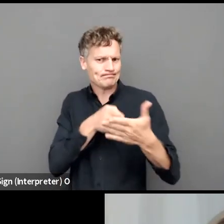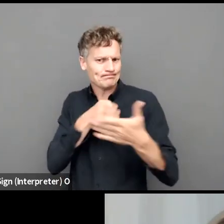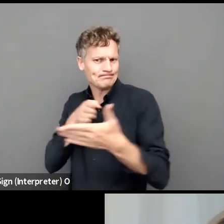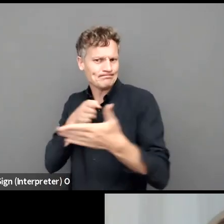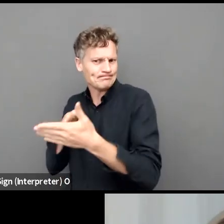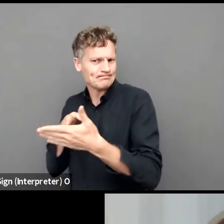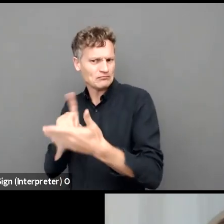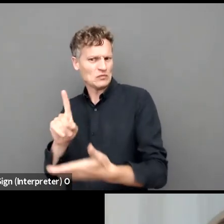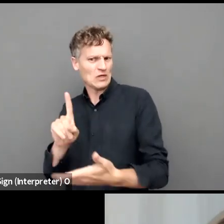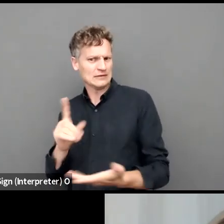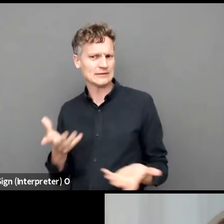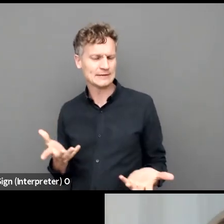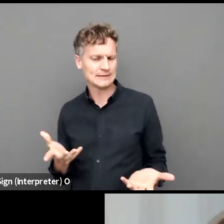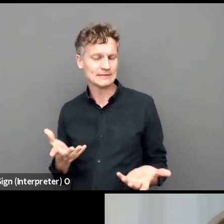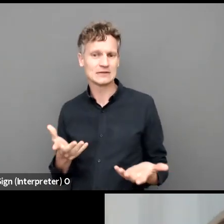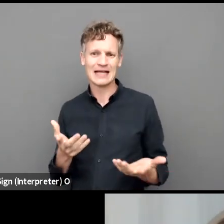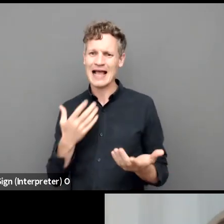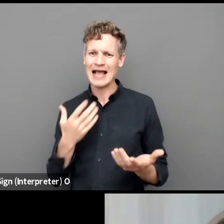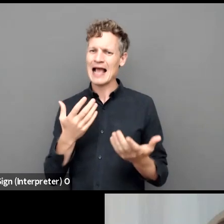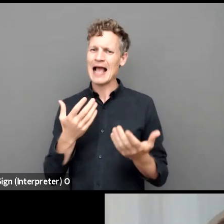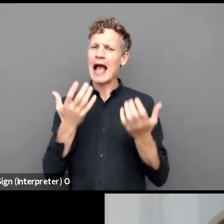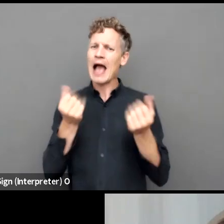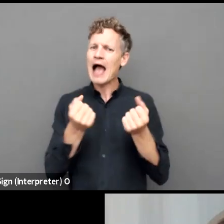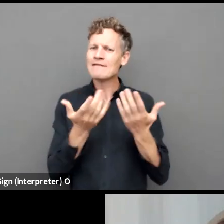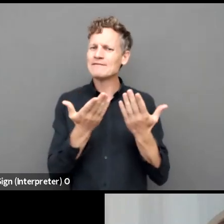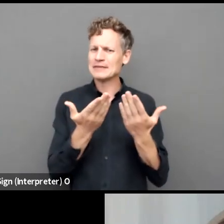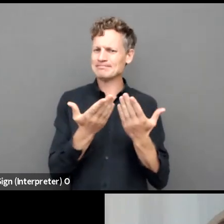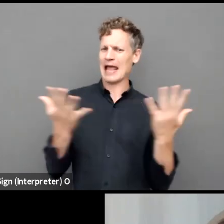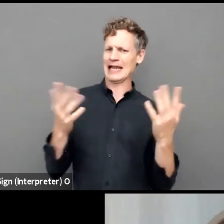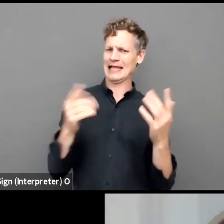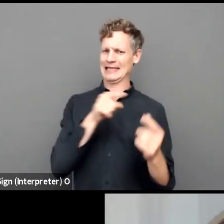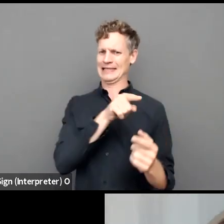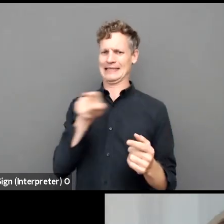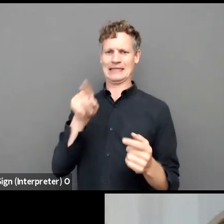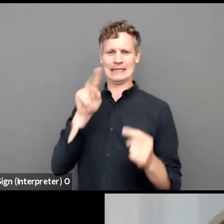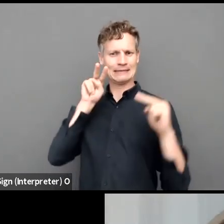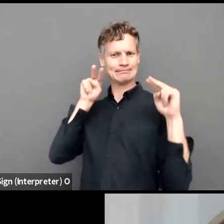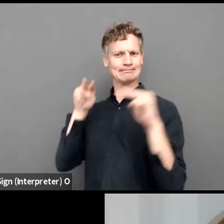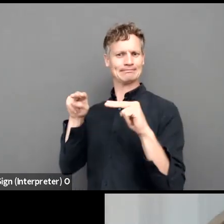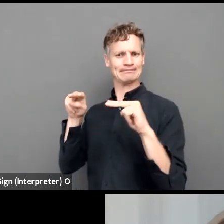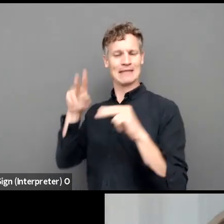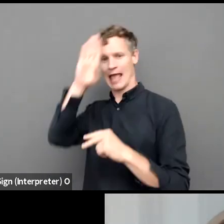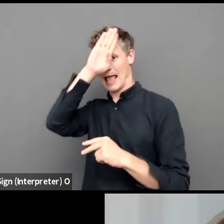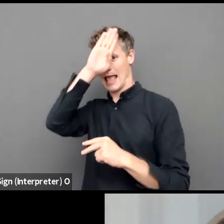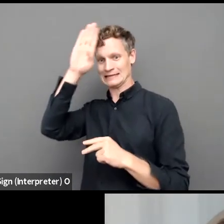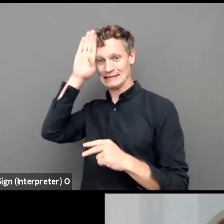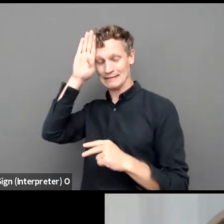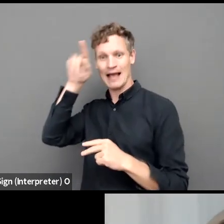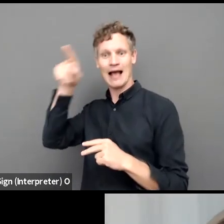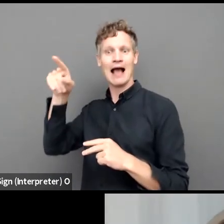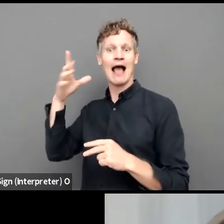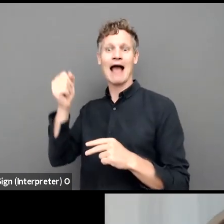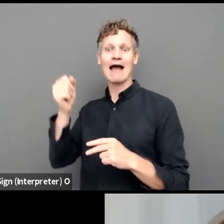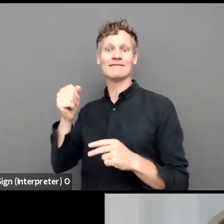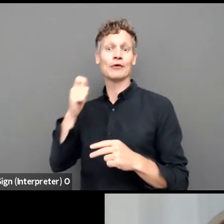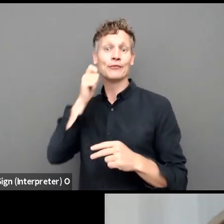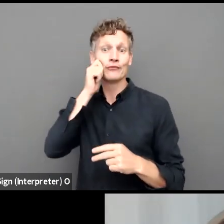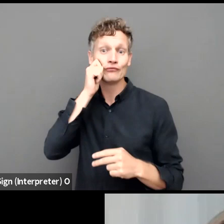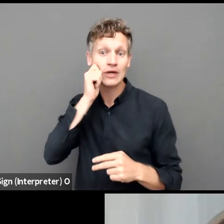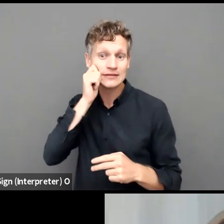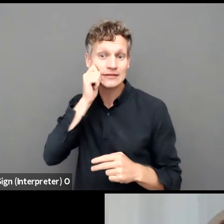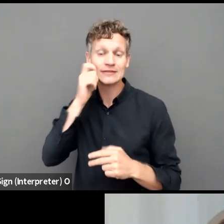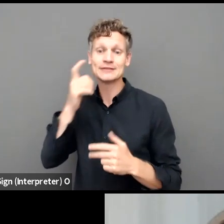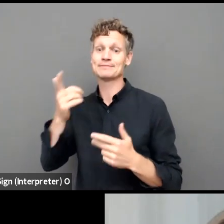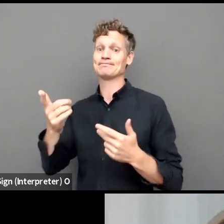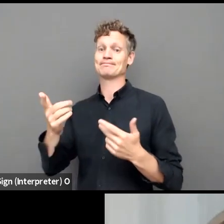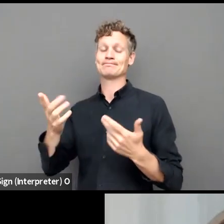a perception that in academia, the intersection of color and race and ethnicity also